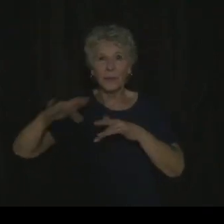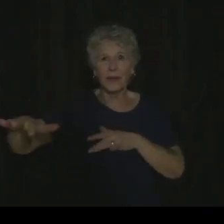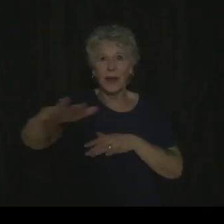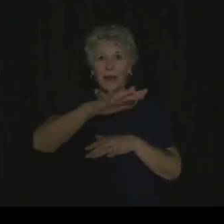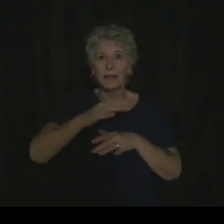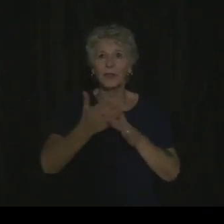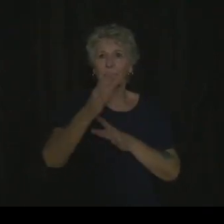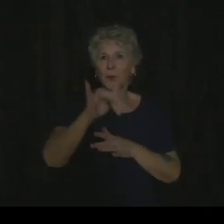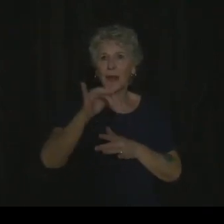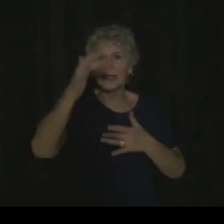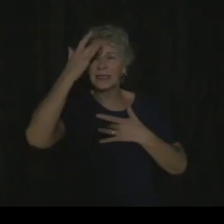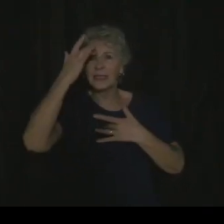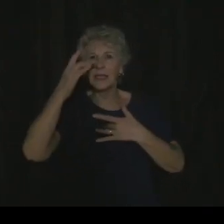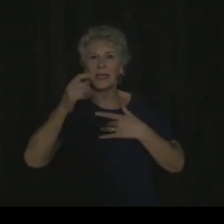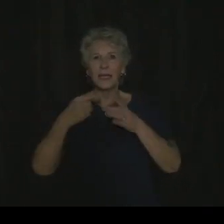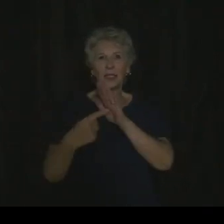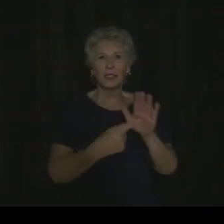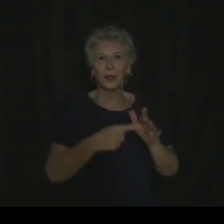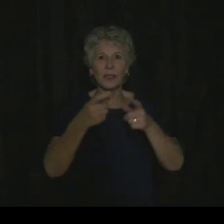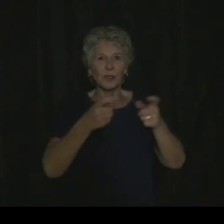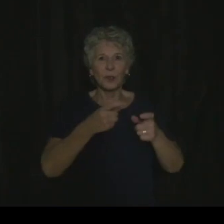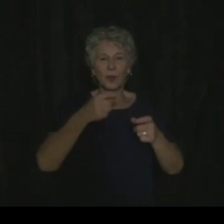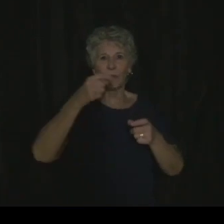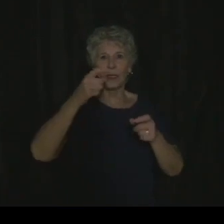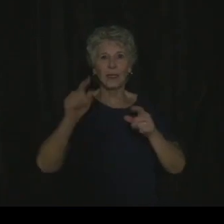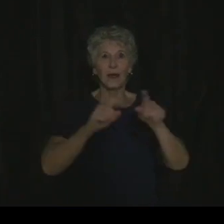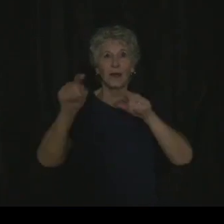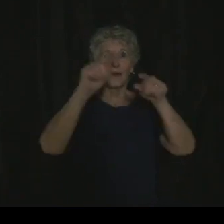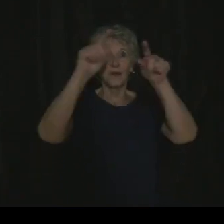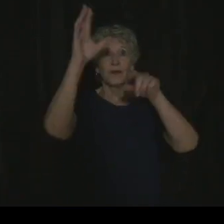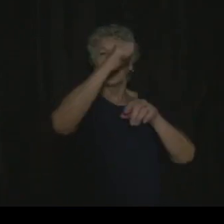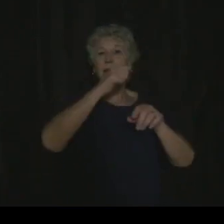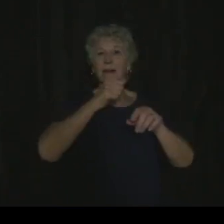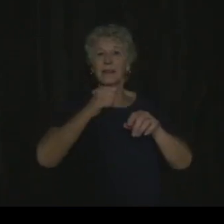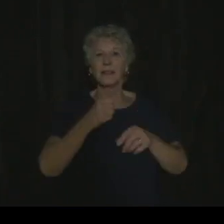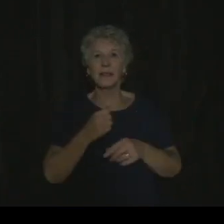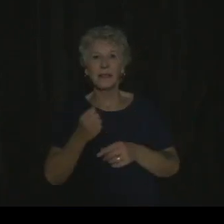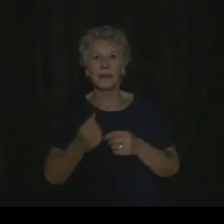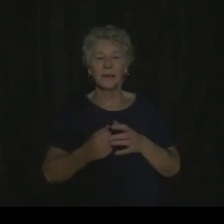plagues, he showed he controlled the flies, the frogs, the rivers, the boils,